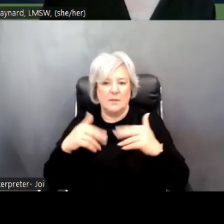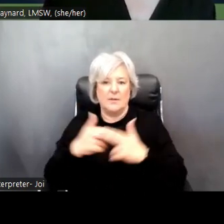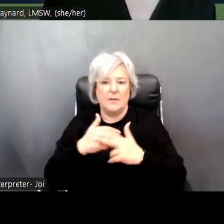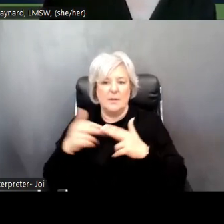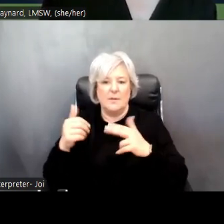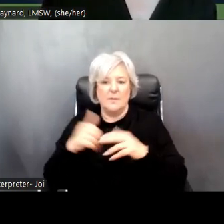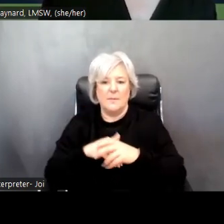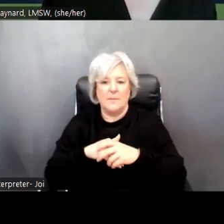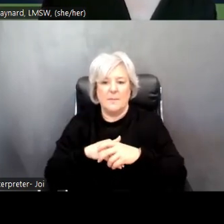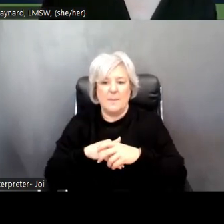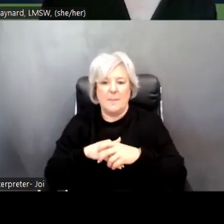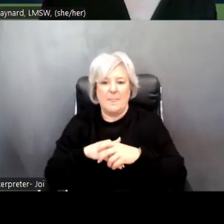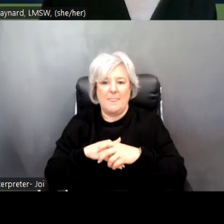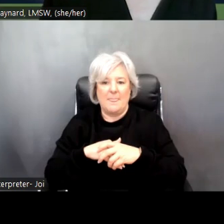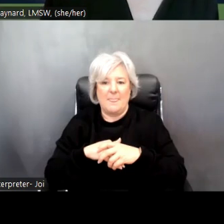Lisa.